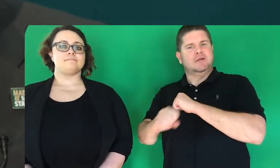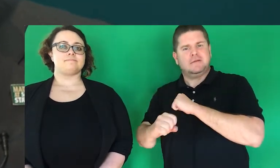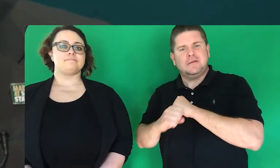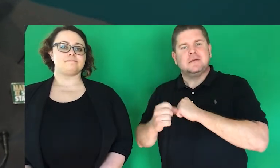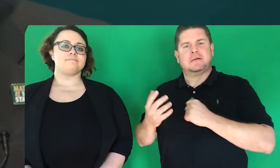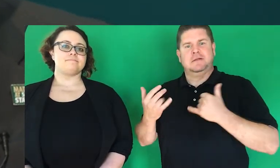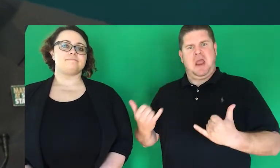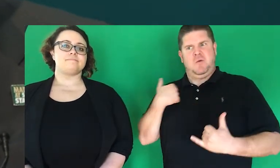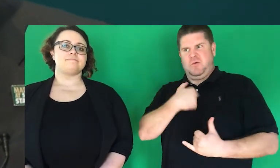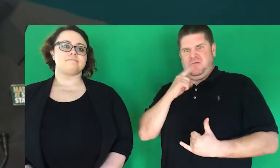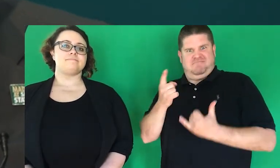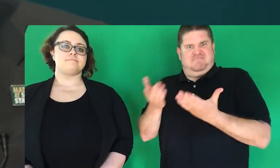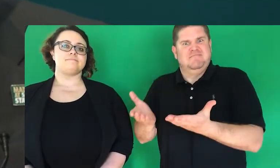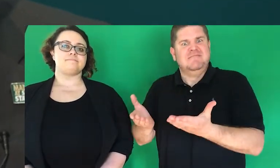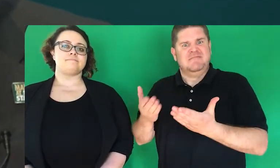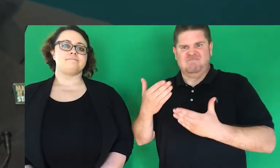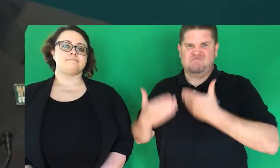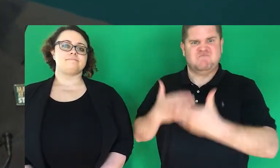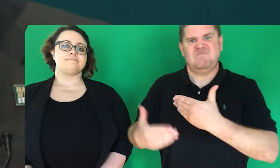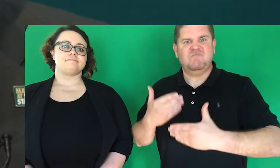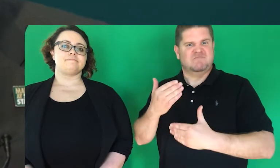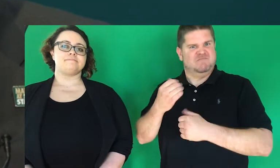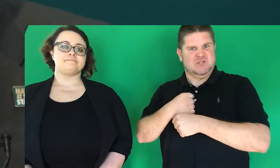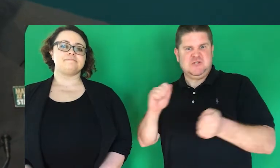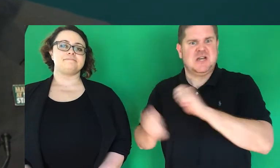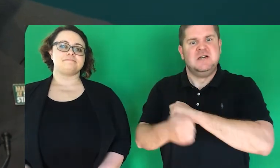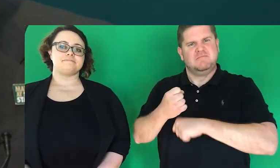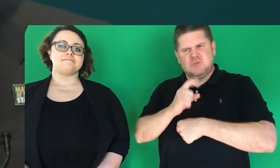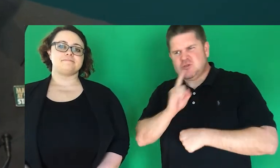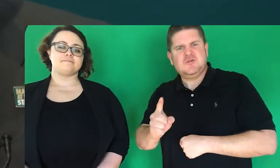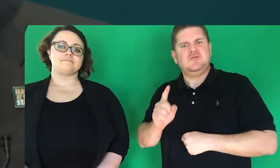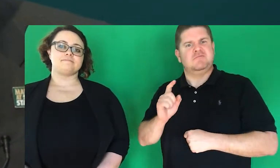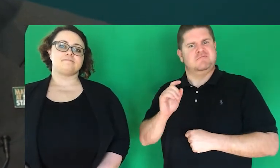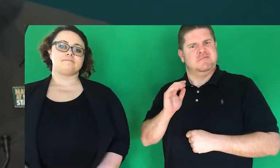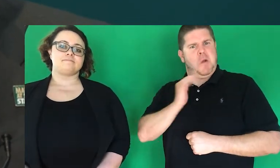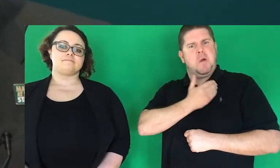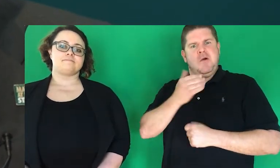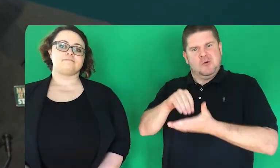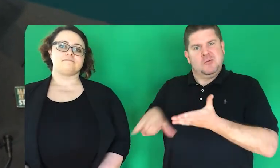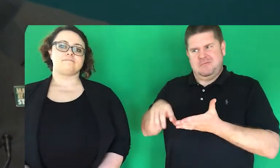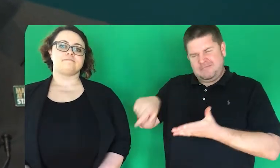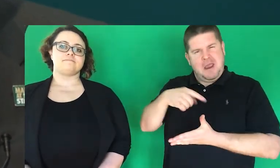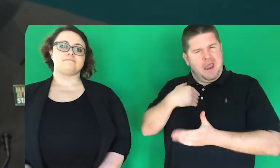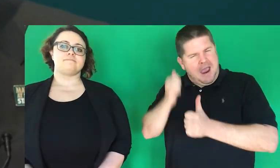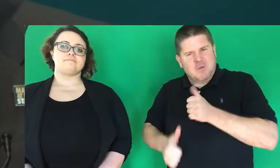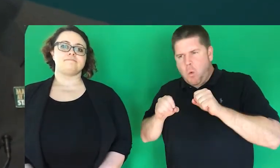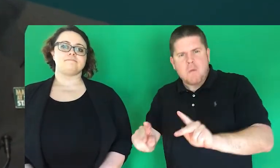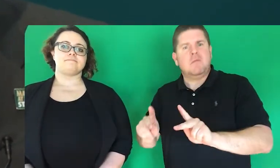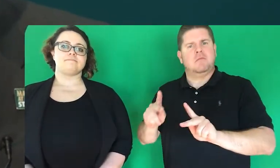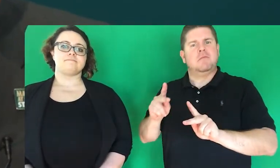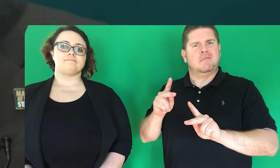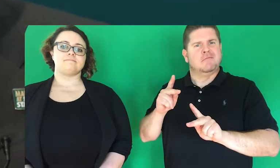campaign. We are really there now, working on the cutting edge and making certain that every student has